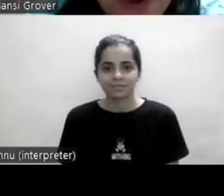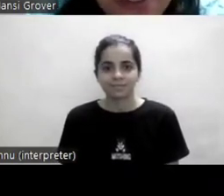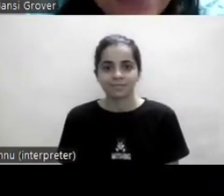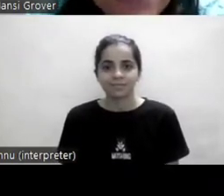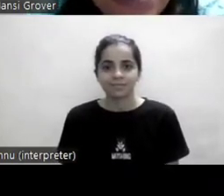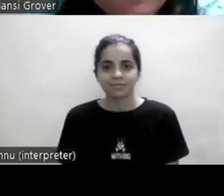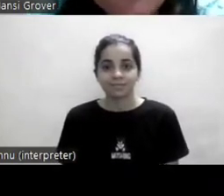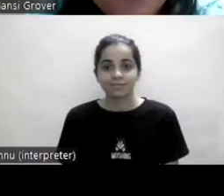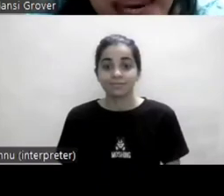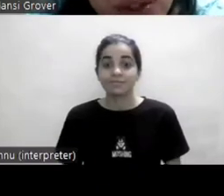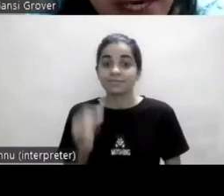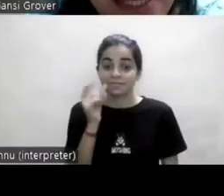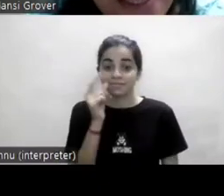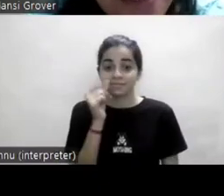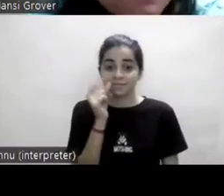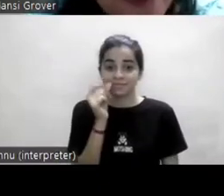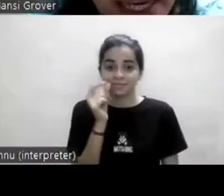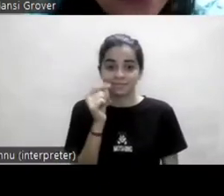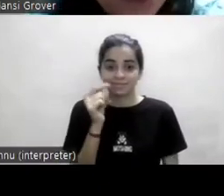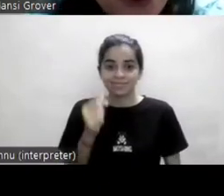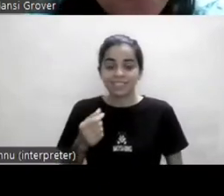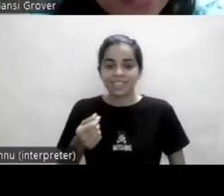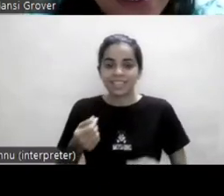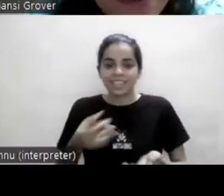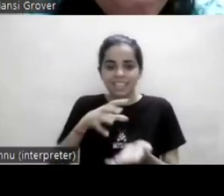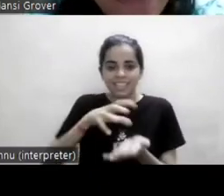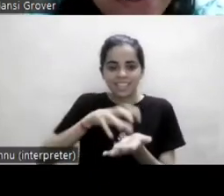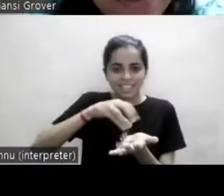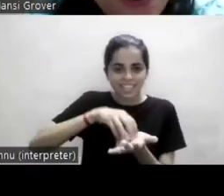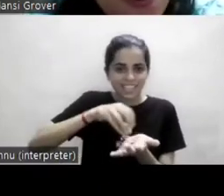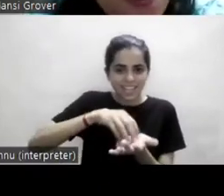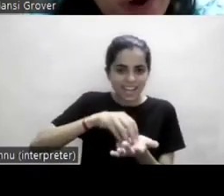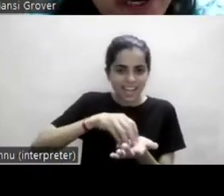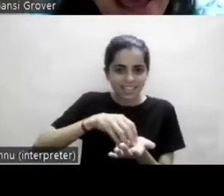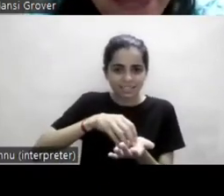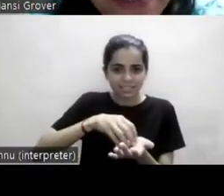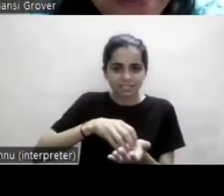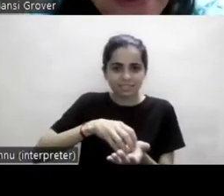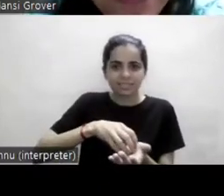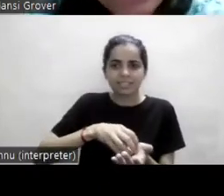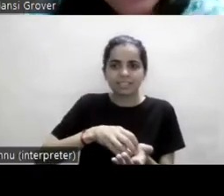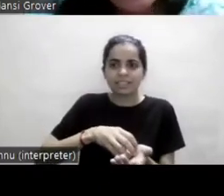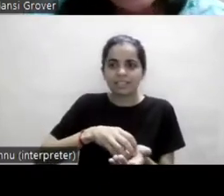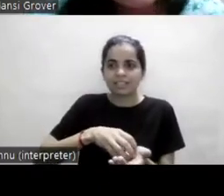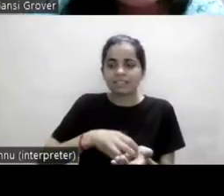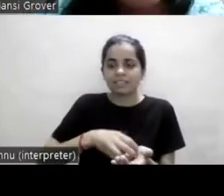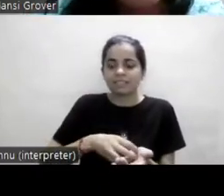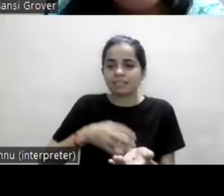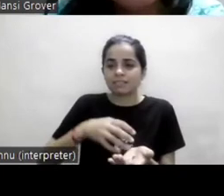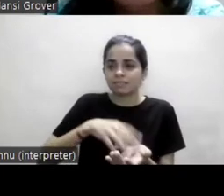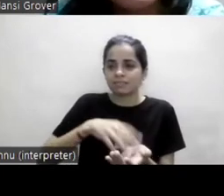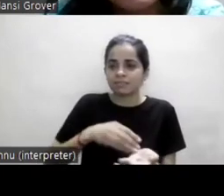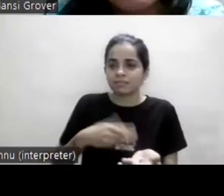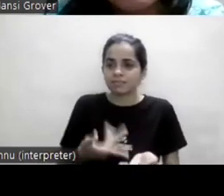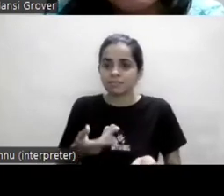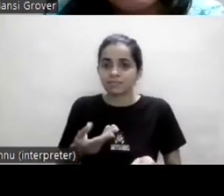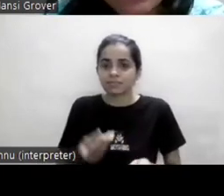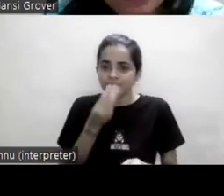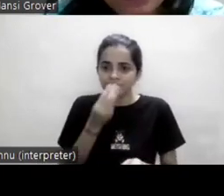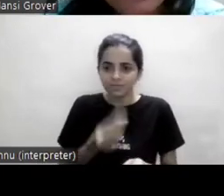So he served fried rice and spaghetti hoops. But what happens here is the